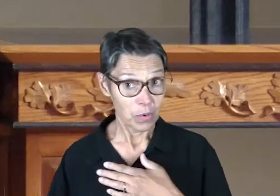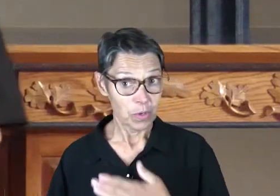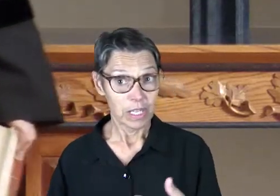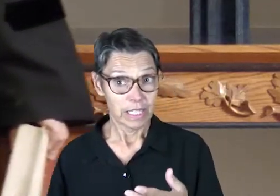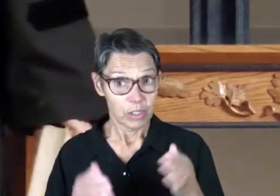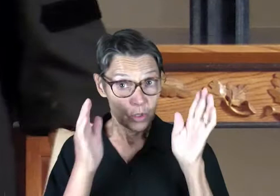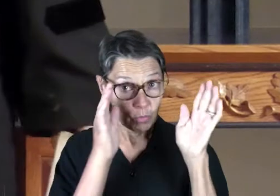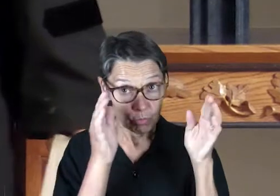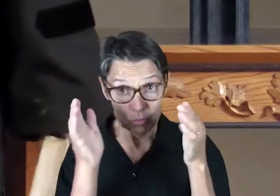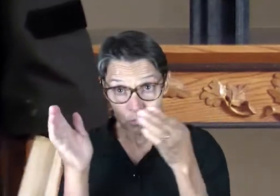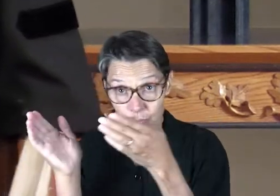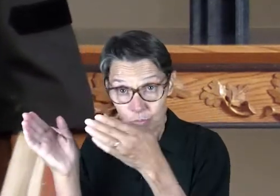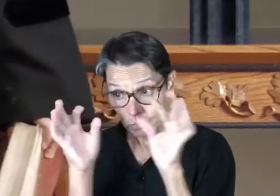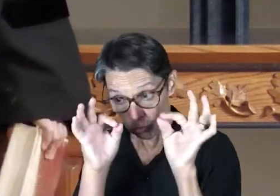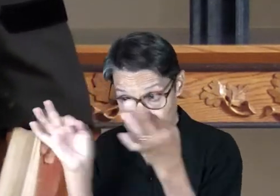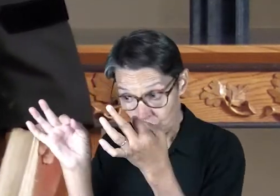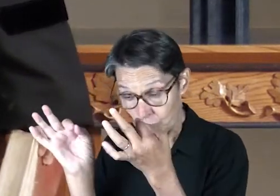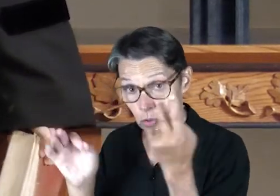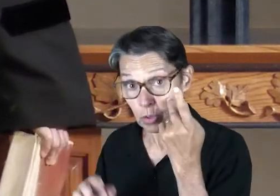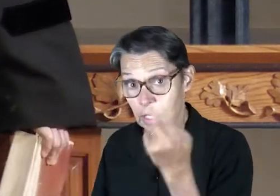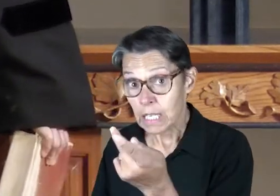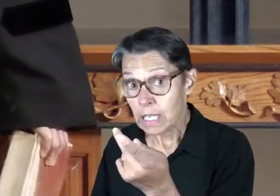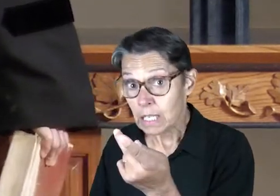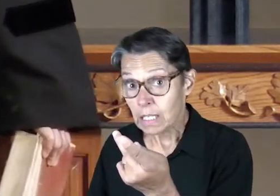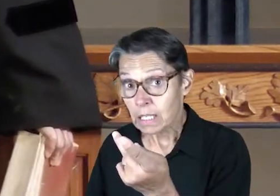So are we willing to turn aside and see?